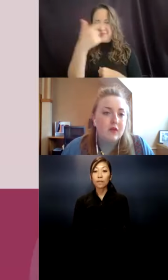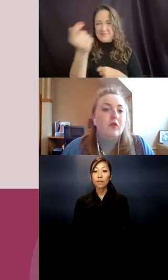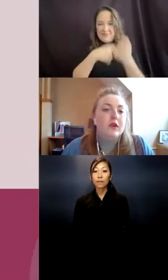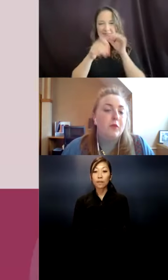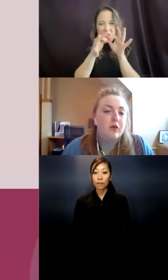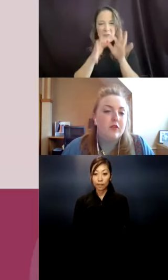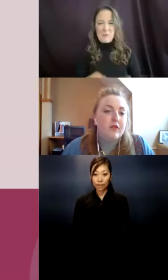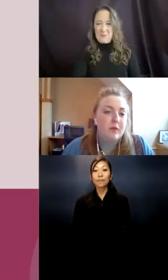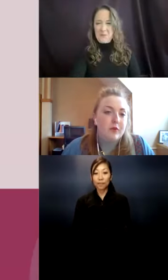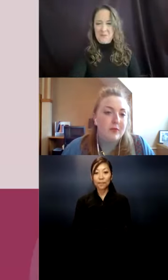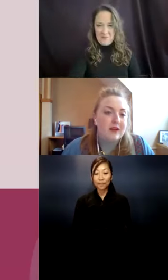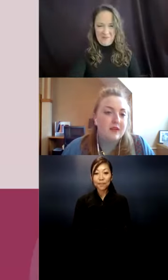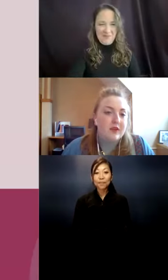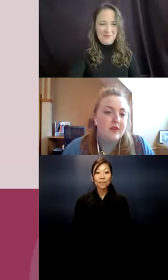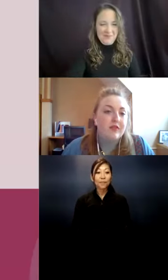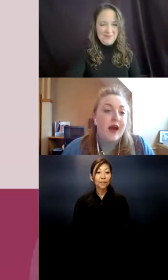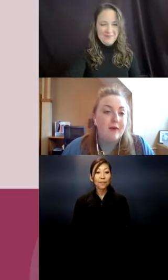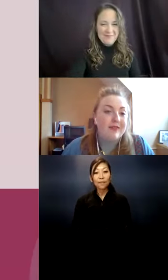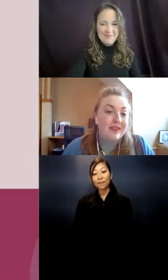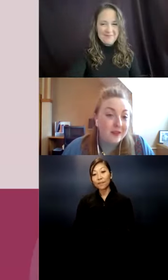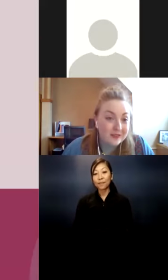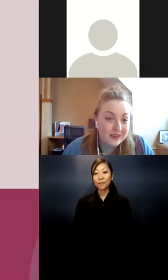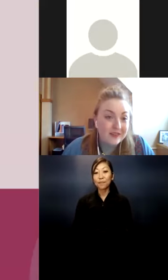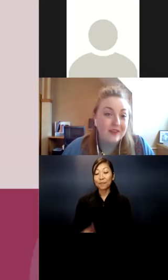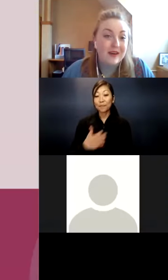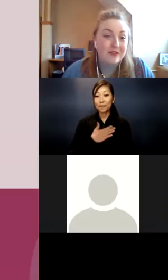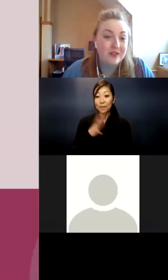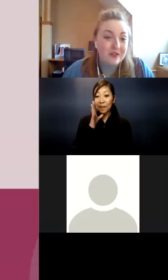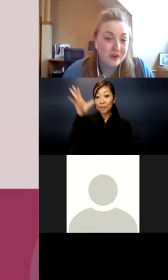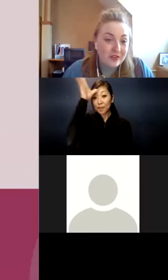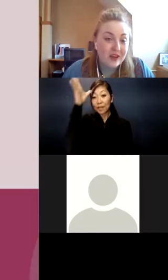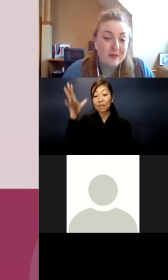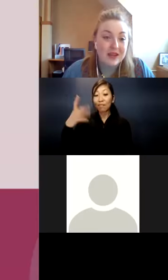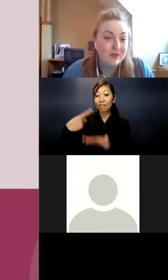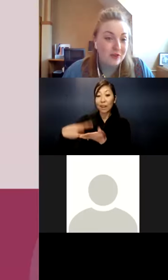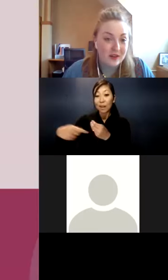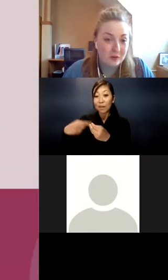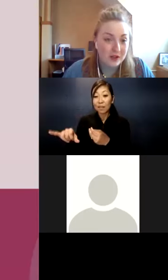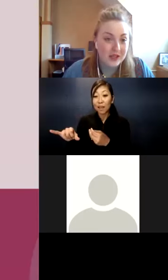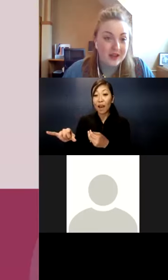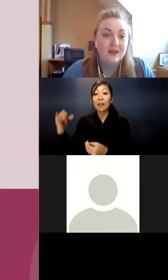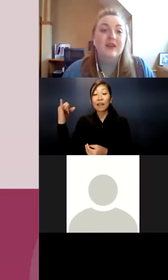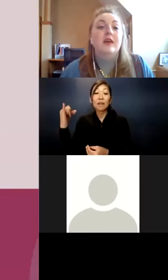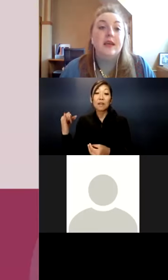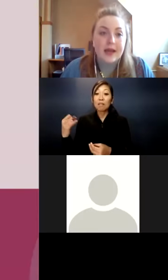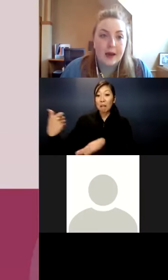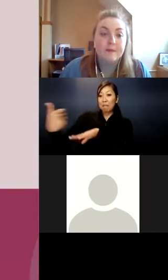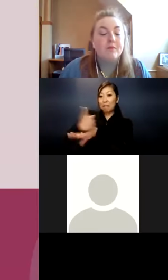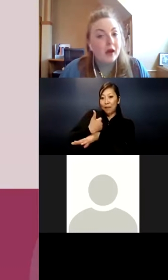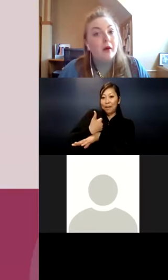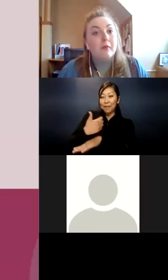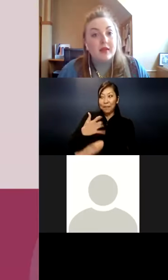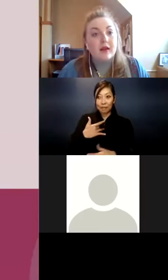My parents only spoke of it from the perspective as if I was guilty. So after the first time, I never said a word again.